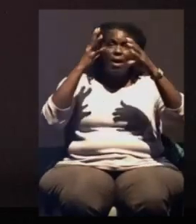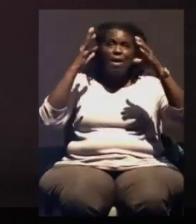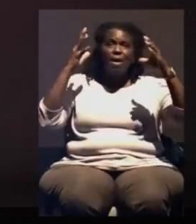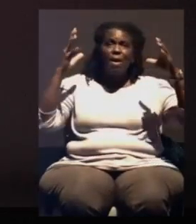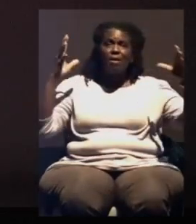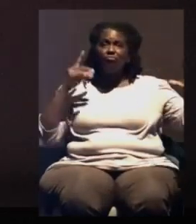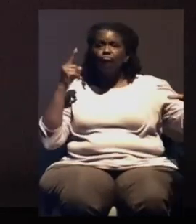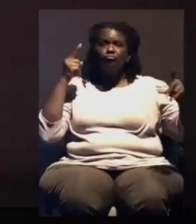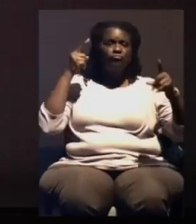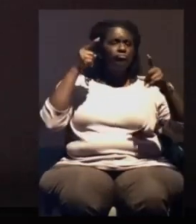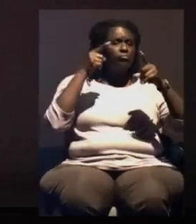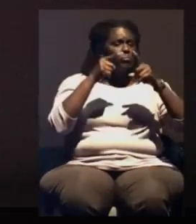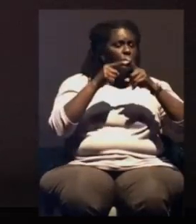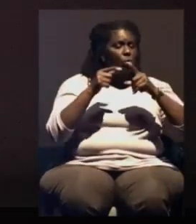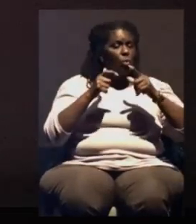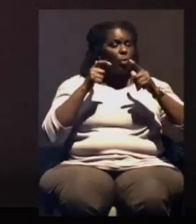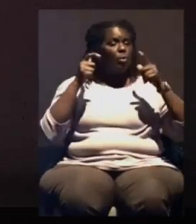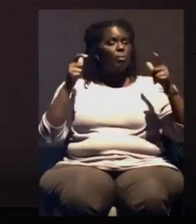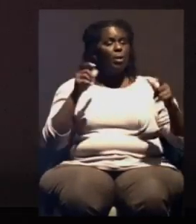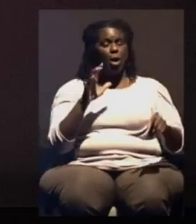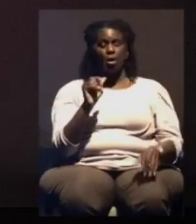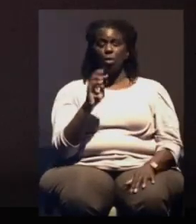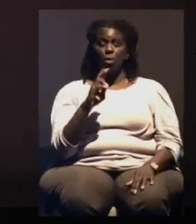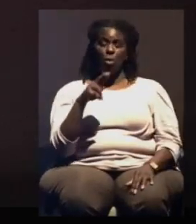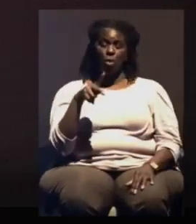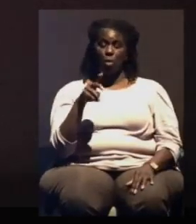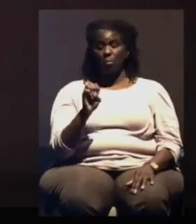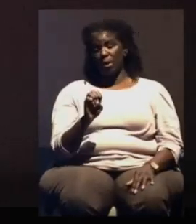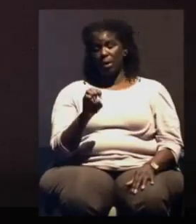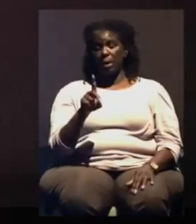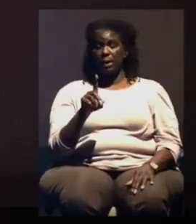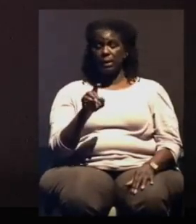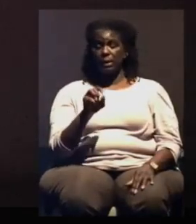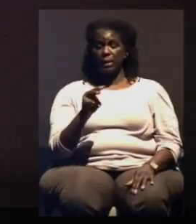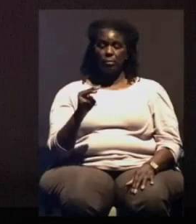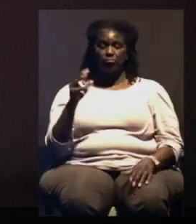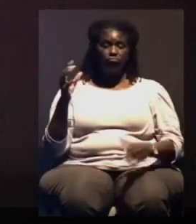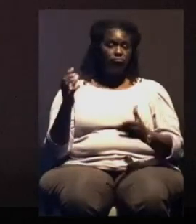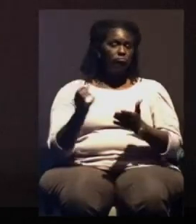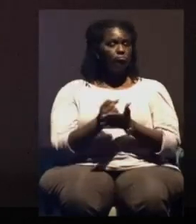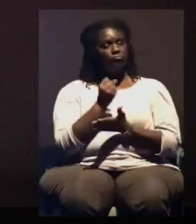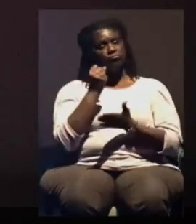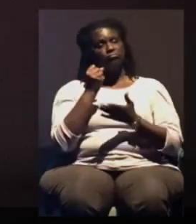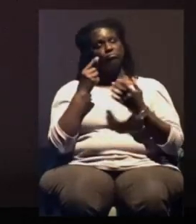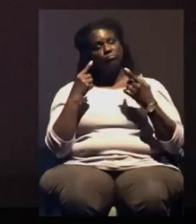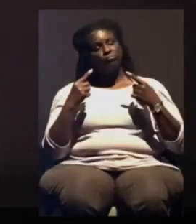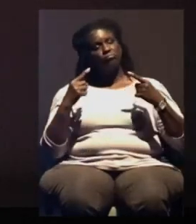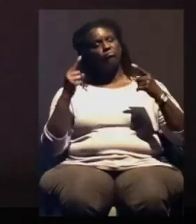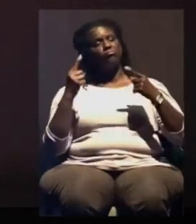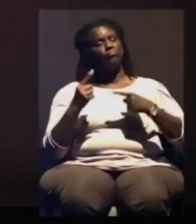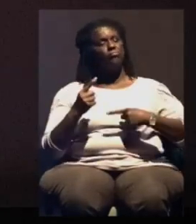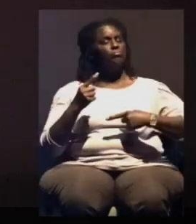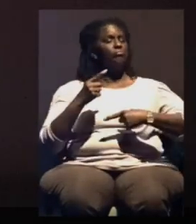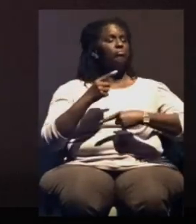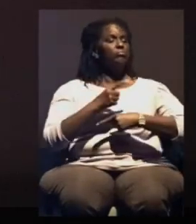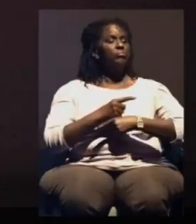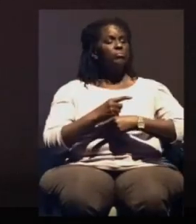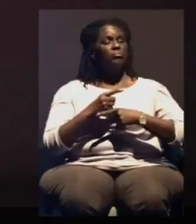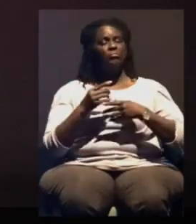goal. Carpe diem. Seize the day. Lead an additive sum